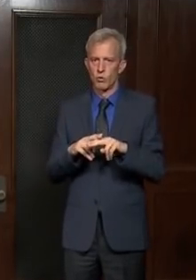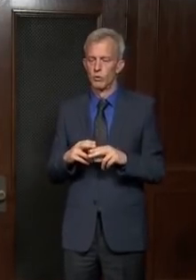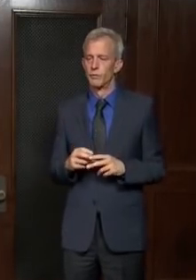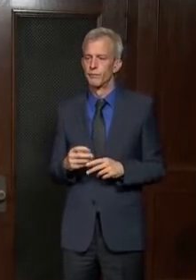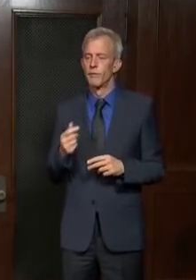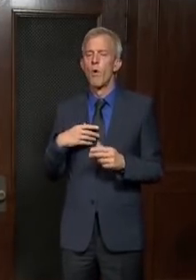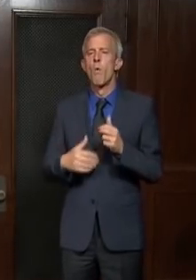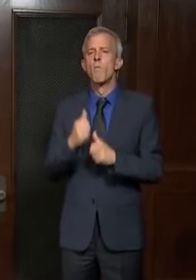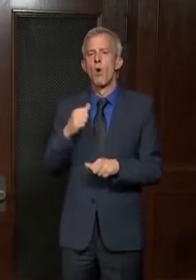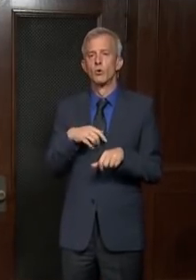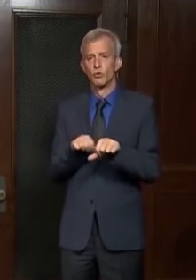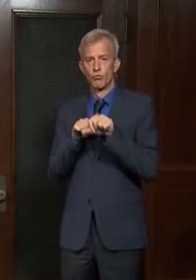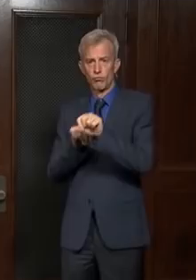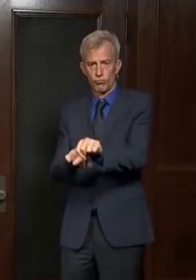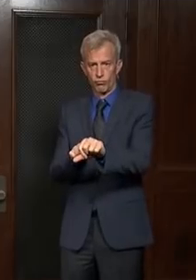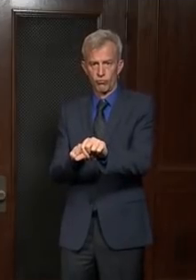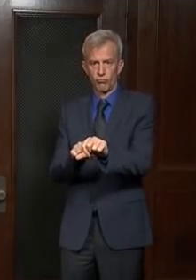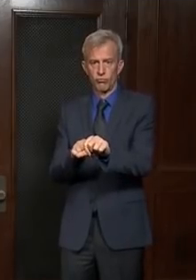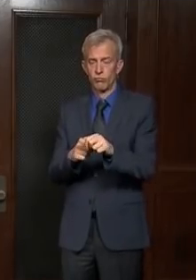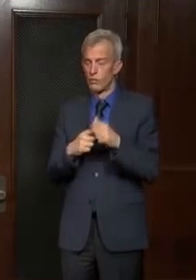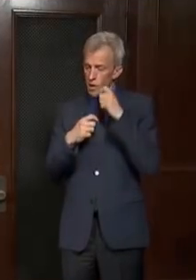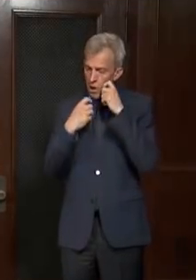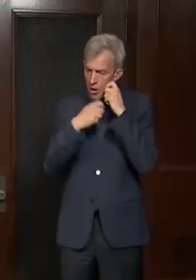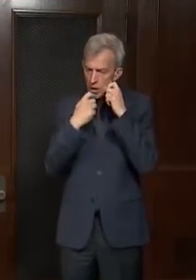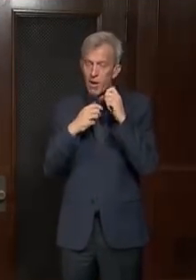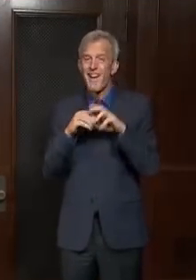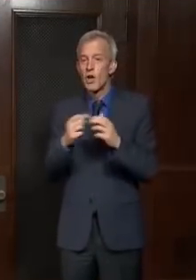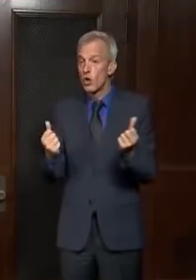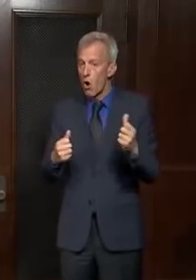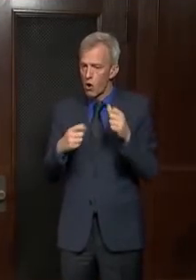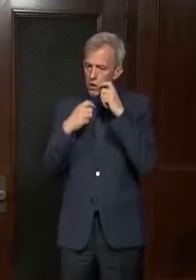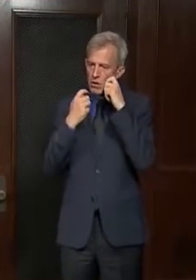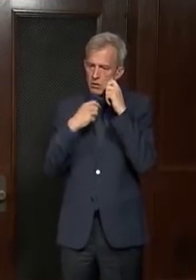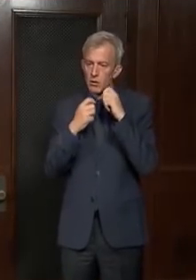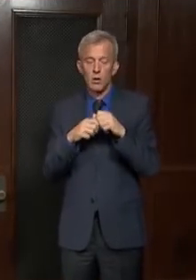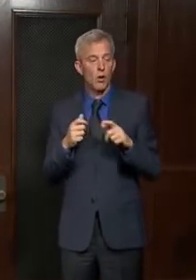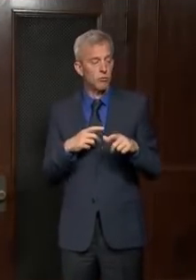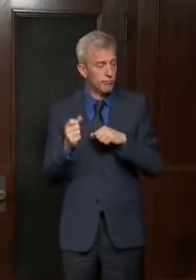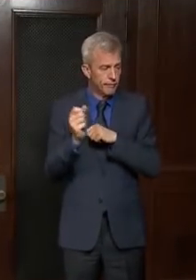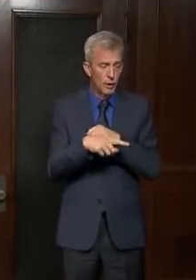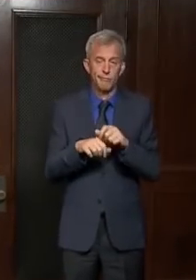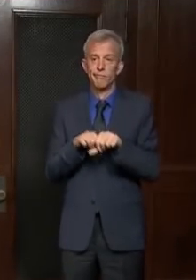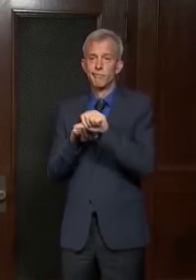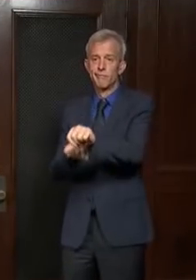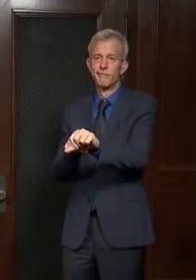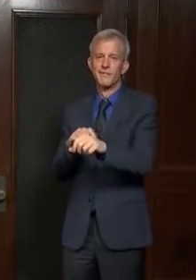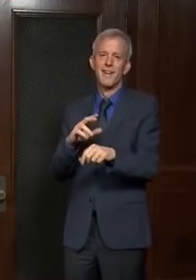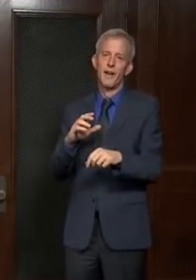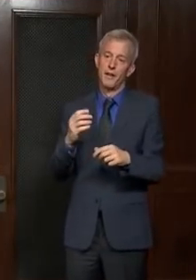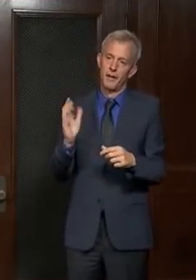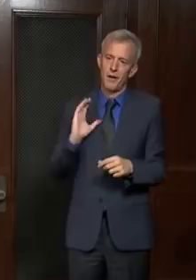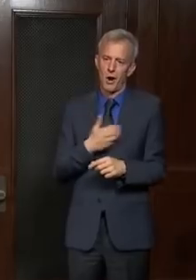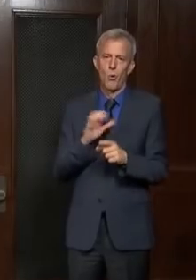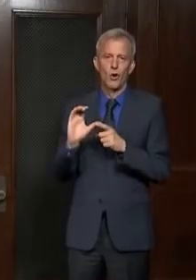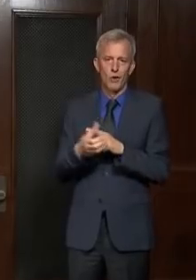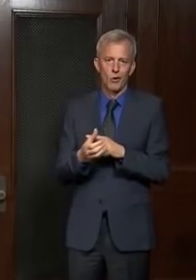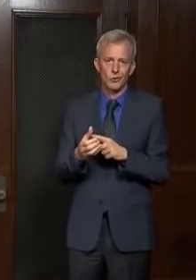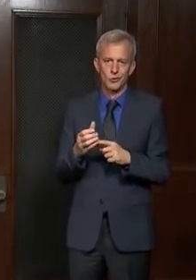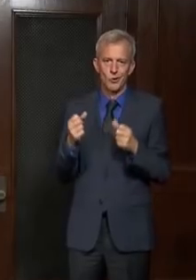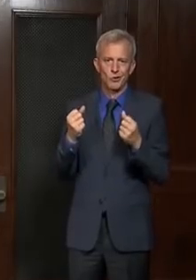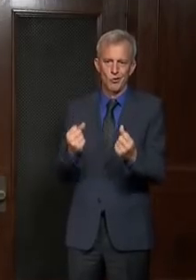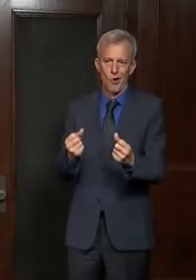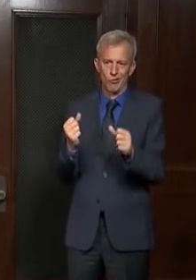done in the patient's car. This has been convenient and, of course, in a car-based culture, something that Angelinos love. But since many Angelinos